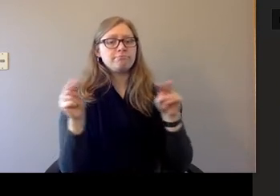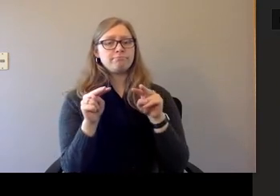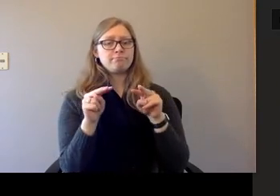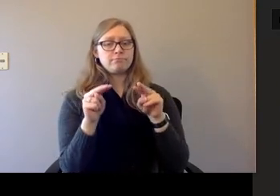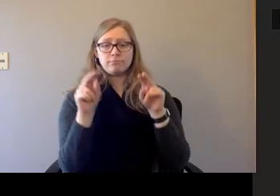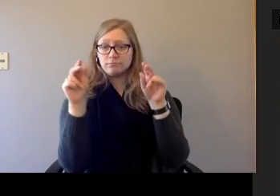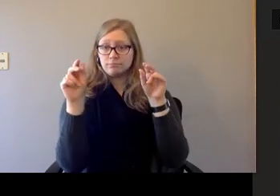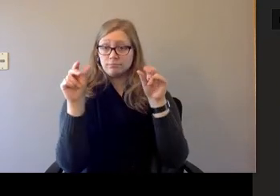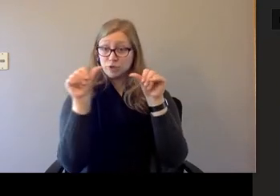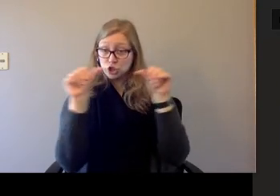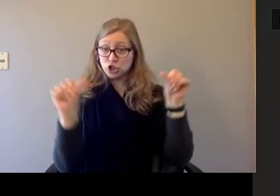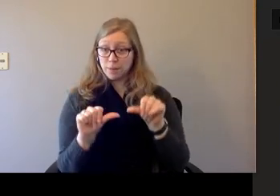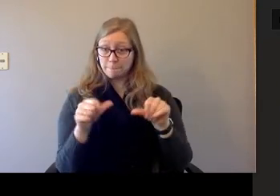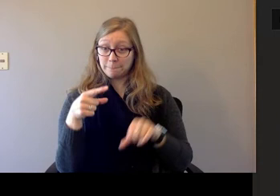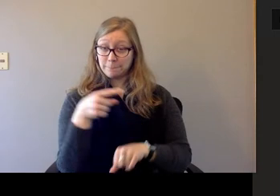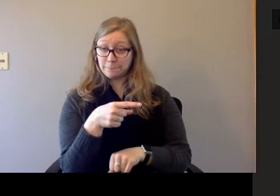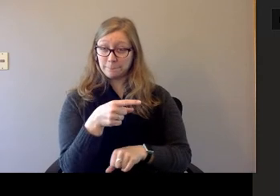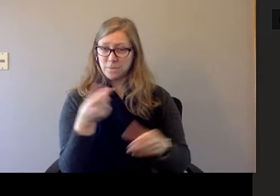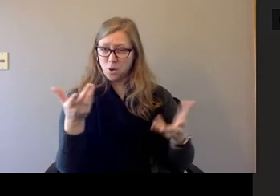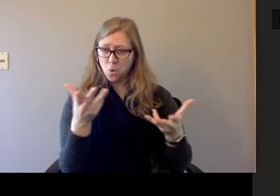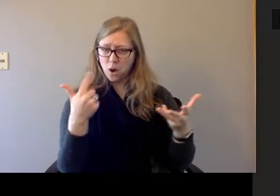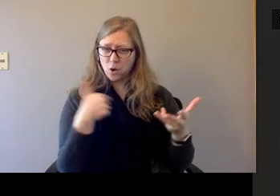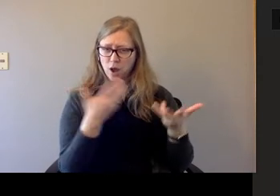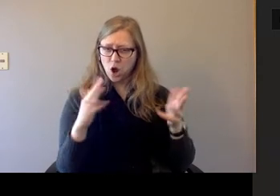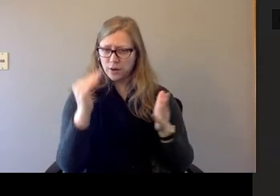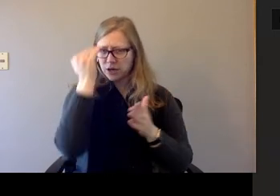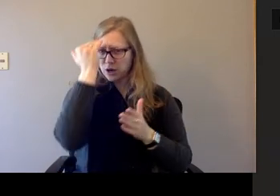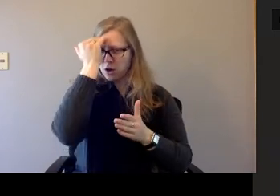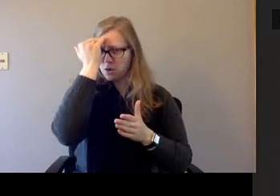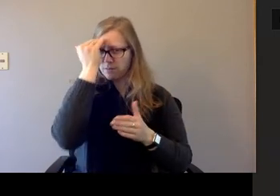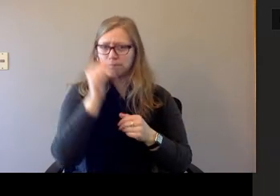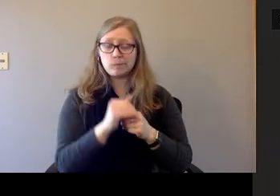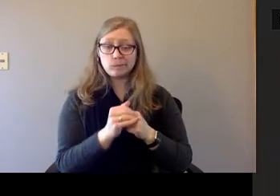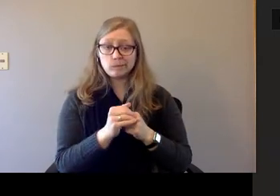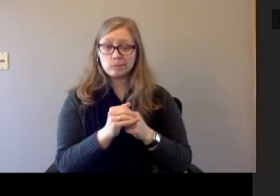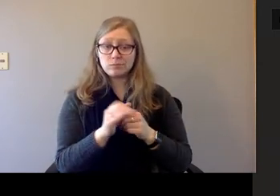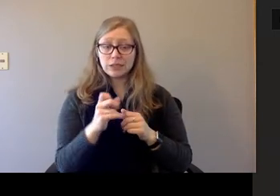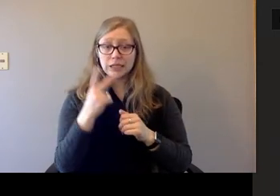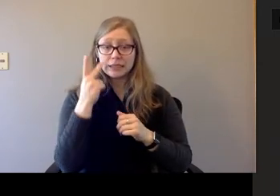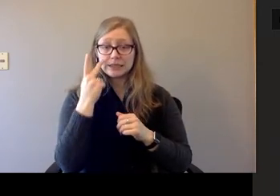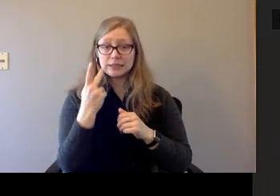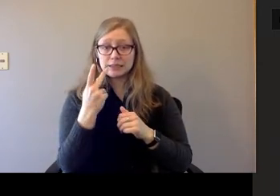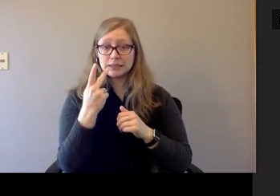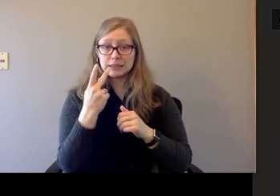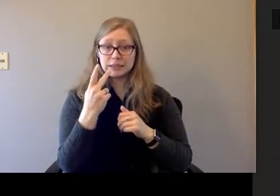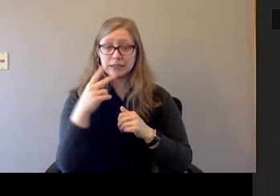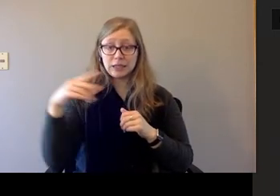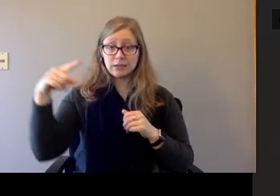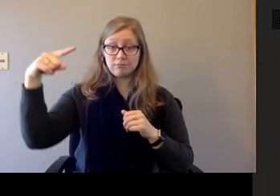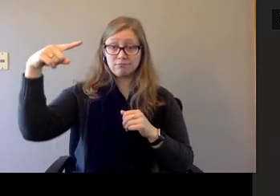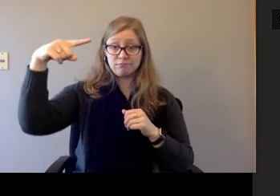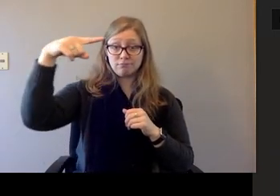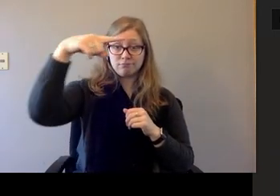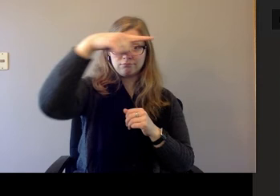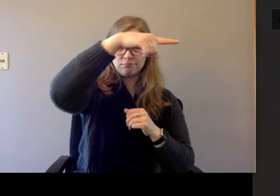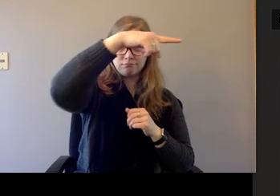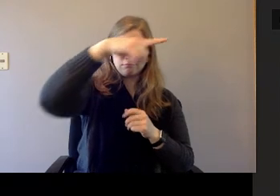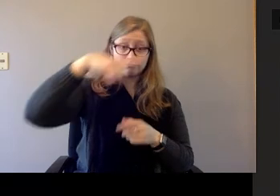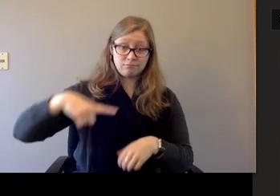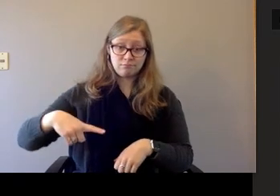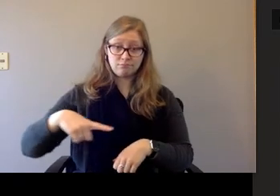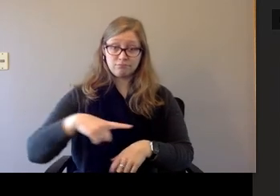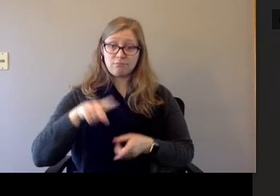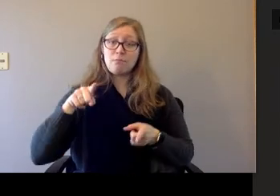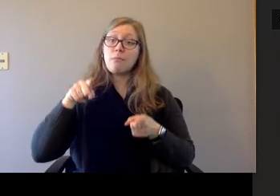shapes here. So what do we know? I can see that we have this side and this side are parallel. KL is